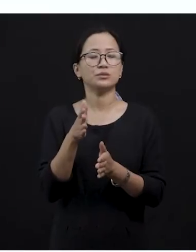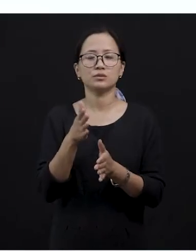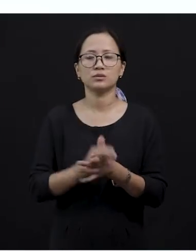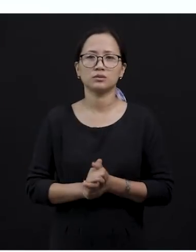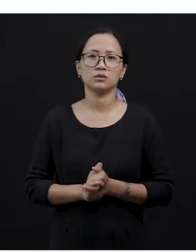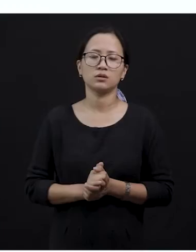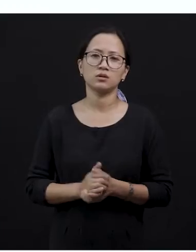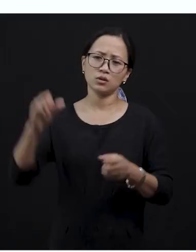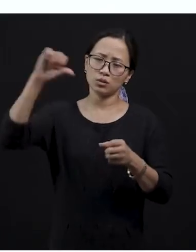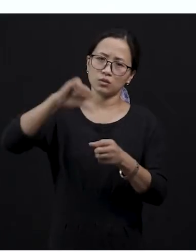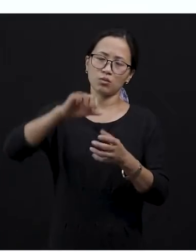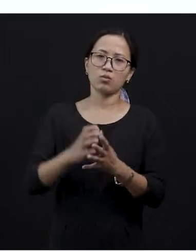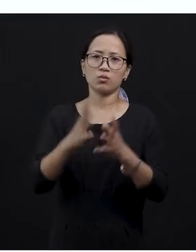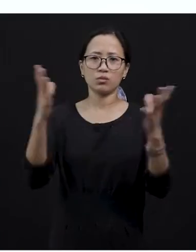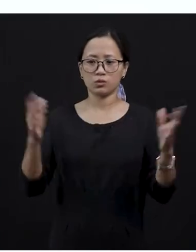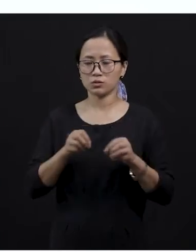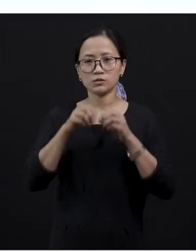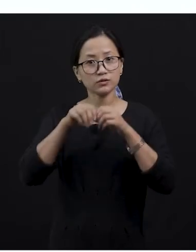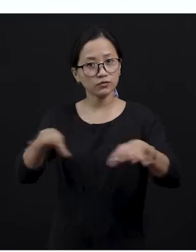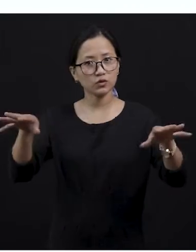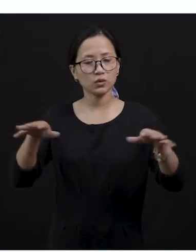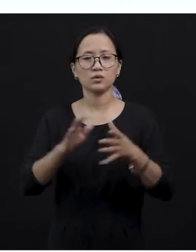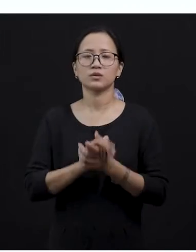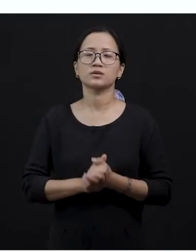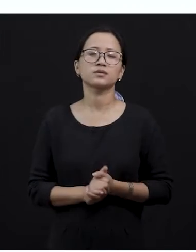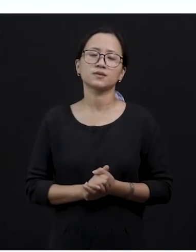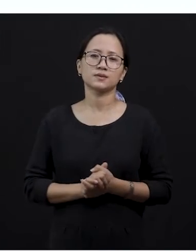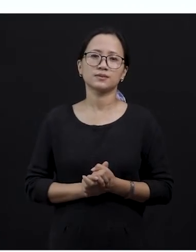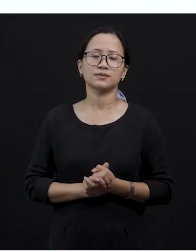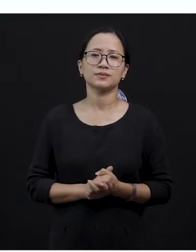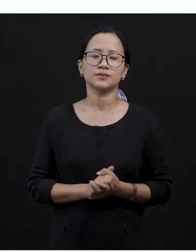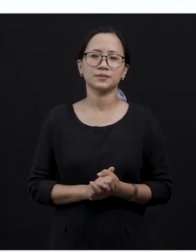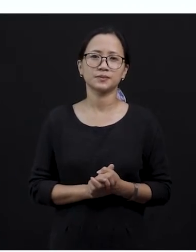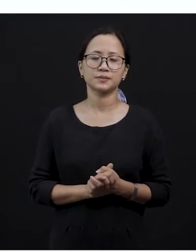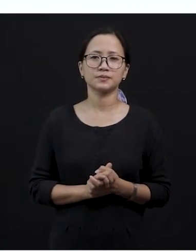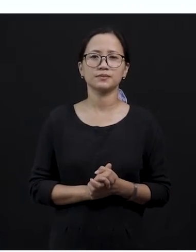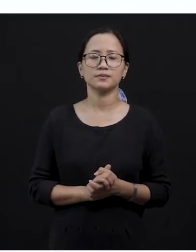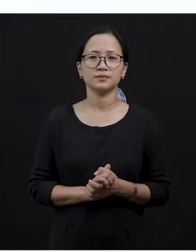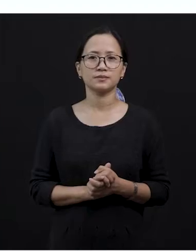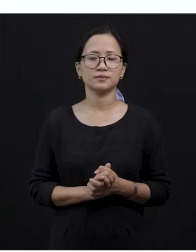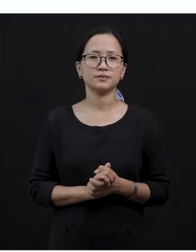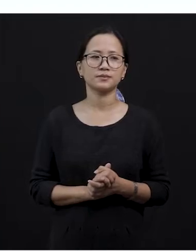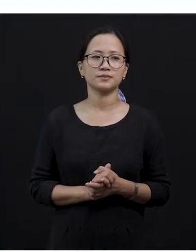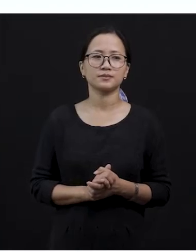glass. So if you add more water, it will spill. It will come out. Okay? And again,